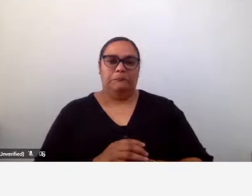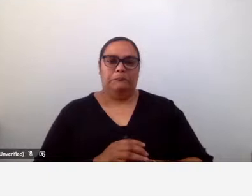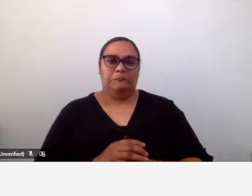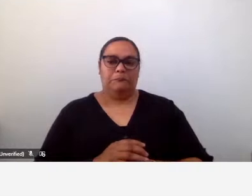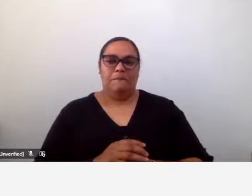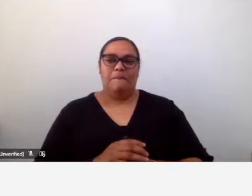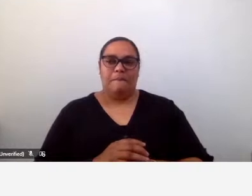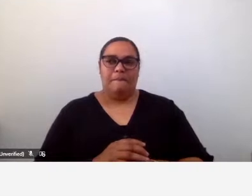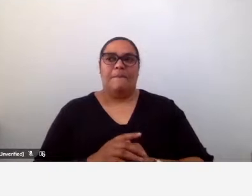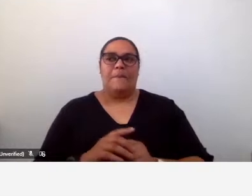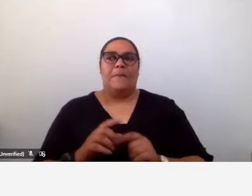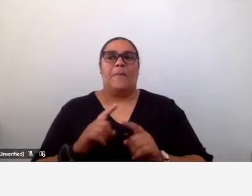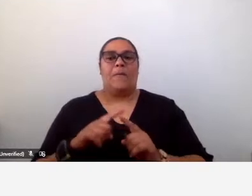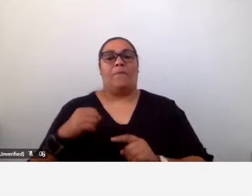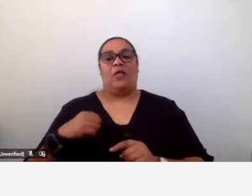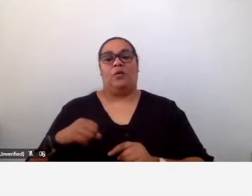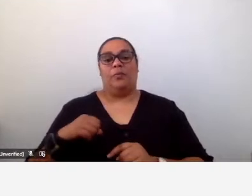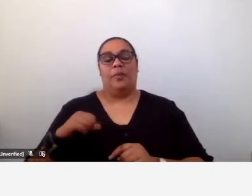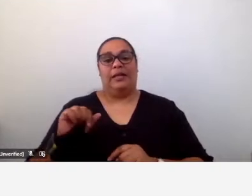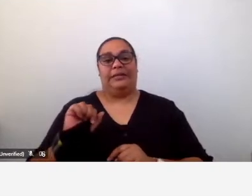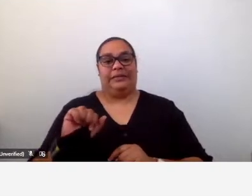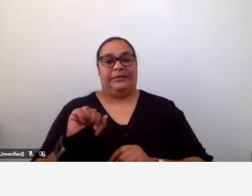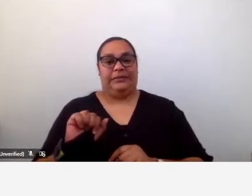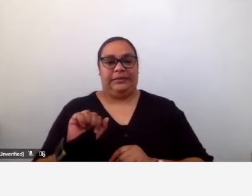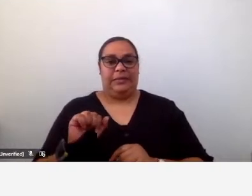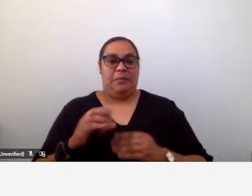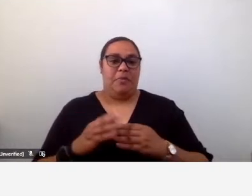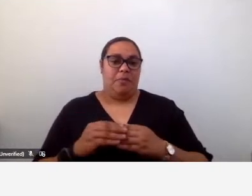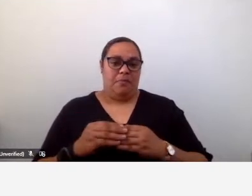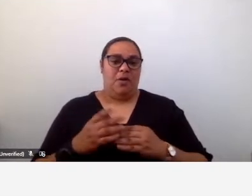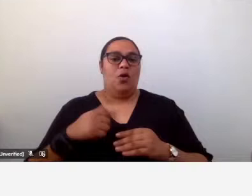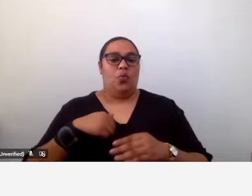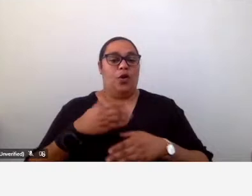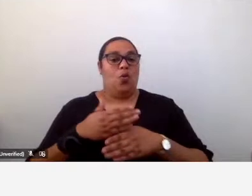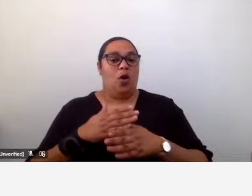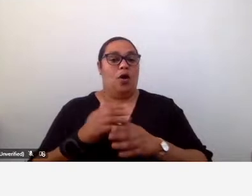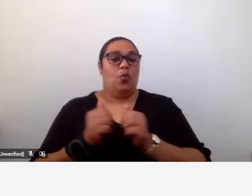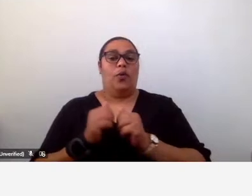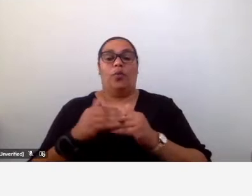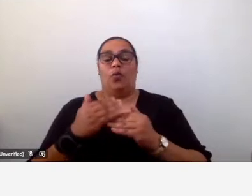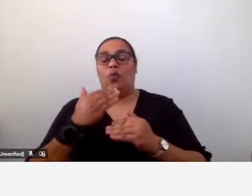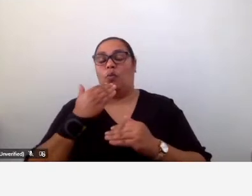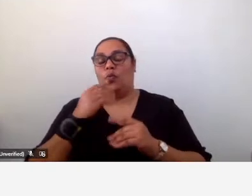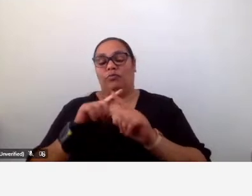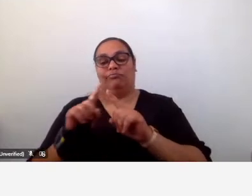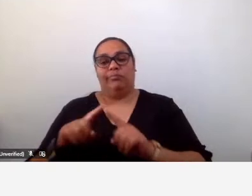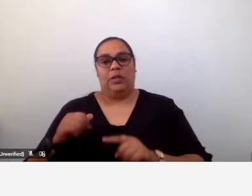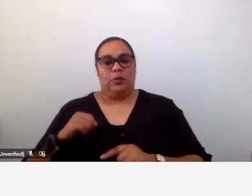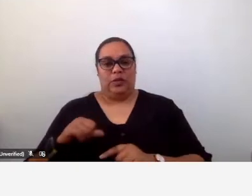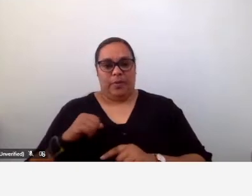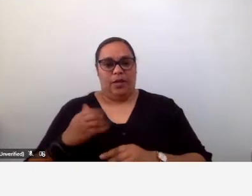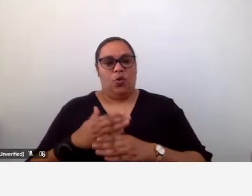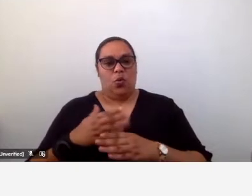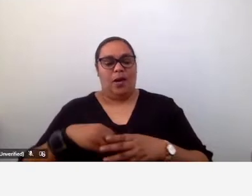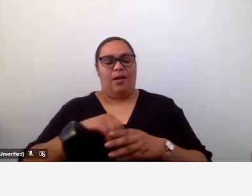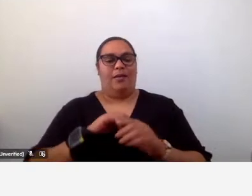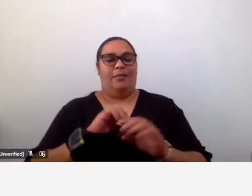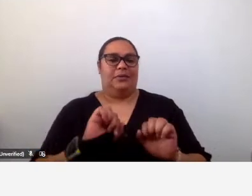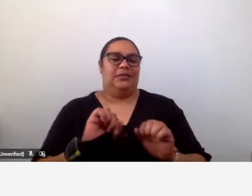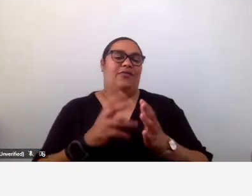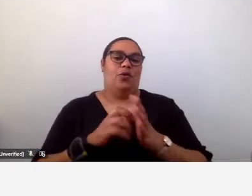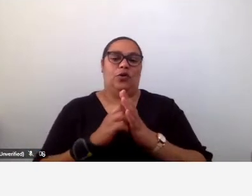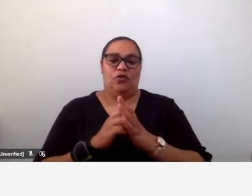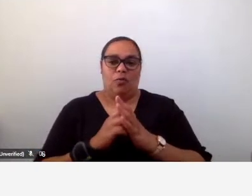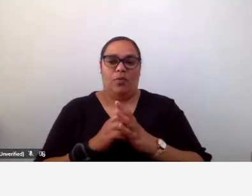in terms of the municipalities, member, we are working with the municipalities in regard, for